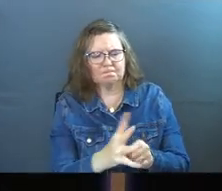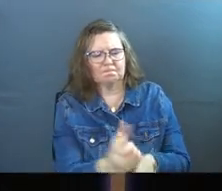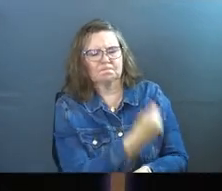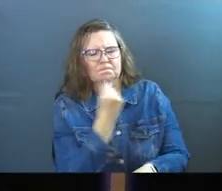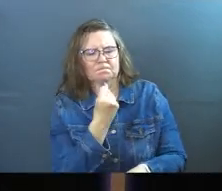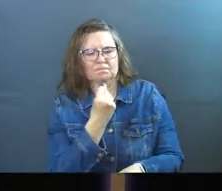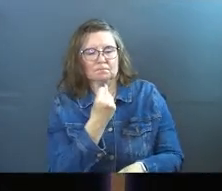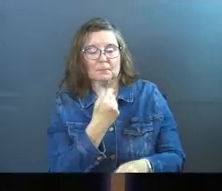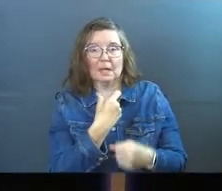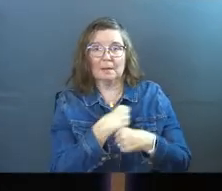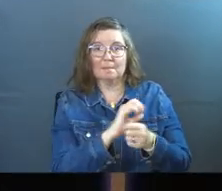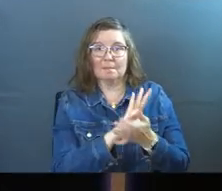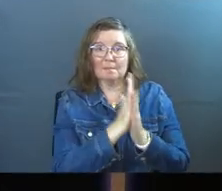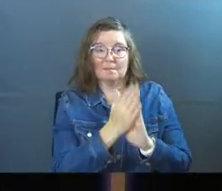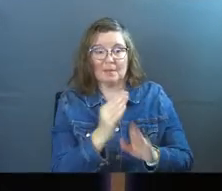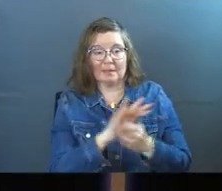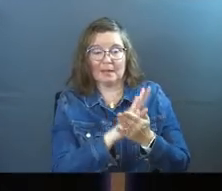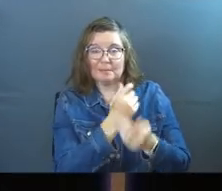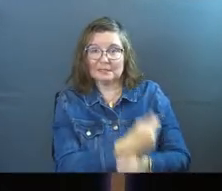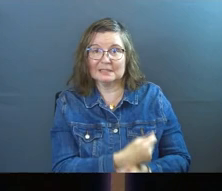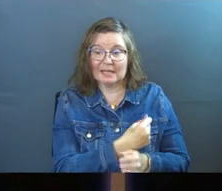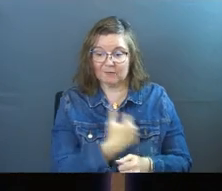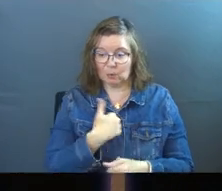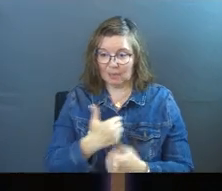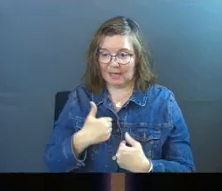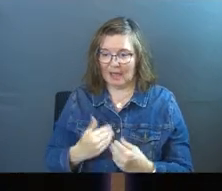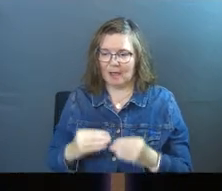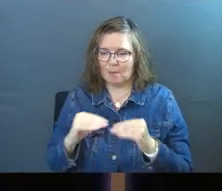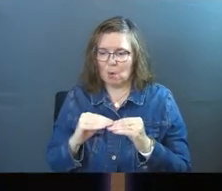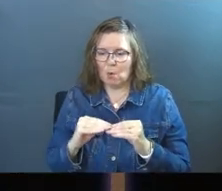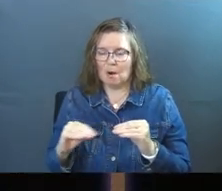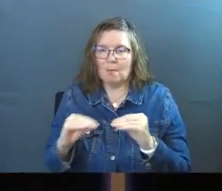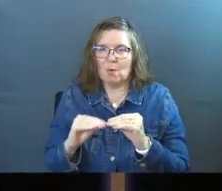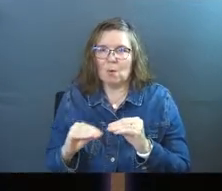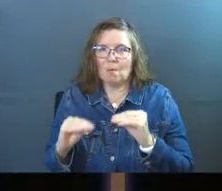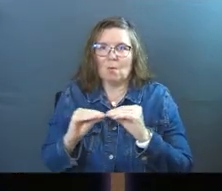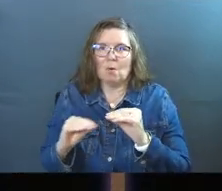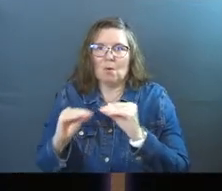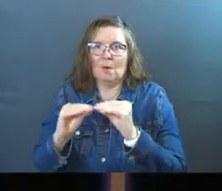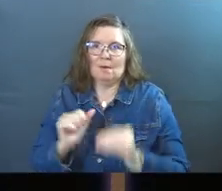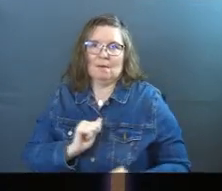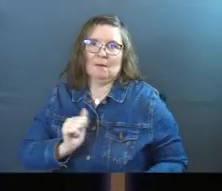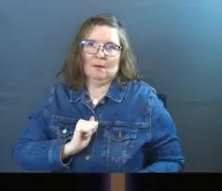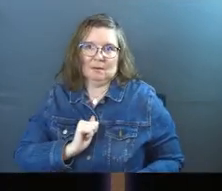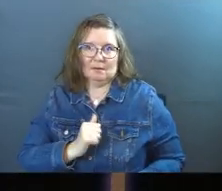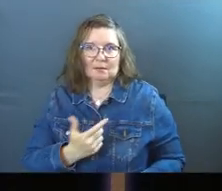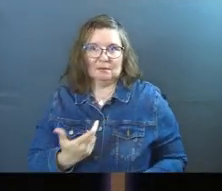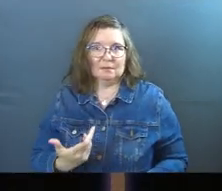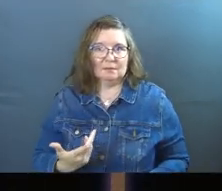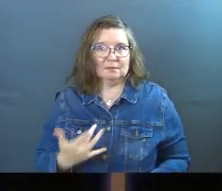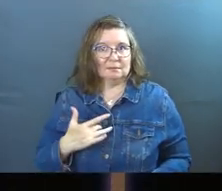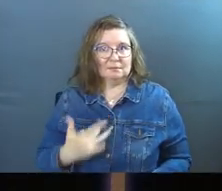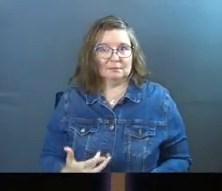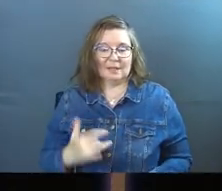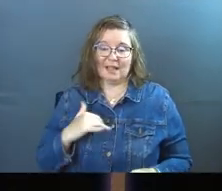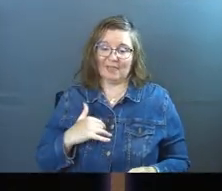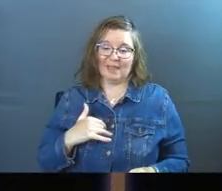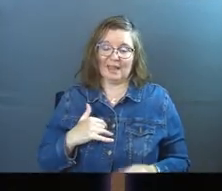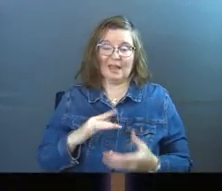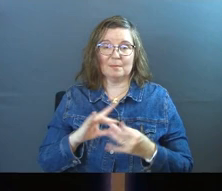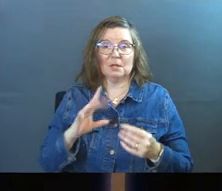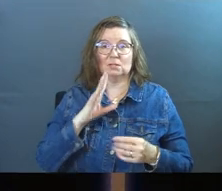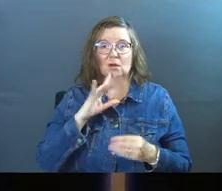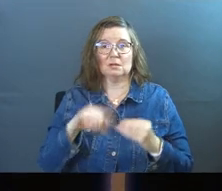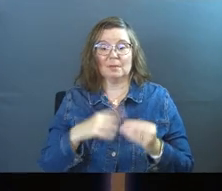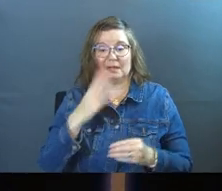make them slaves. Other people will be hurt so that we can have just a little bit more. And that passage